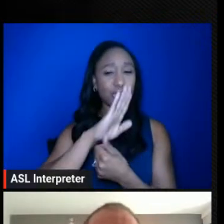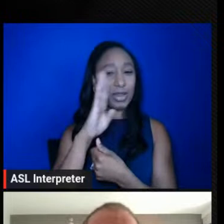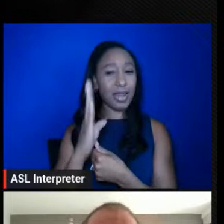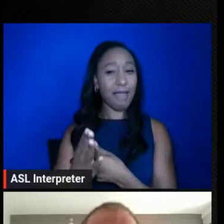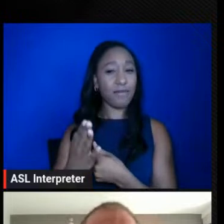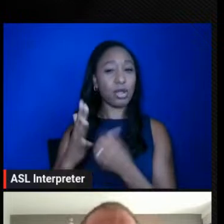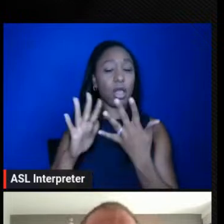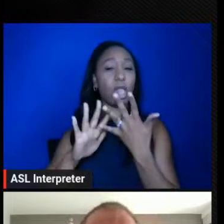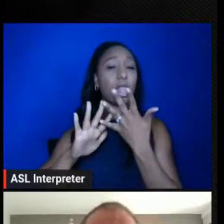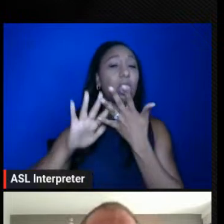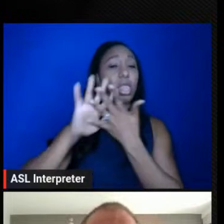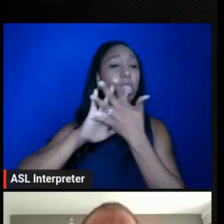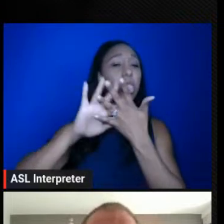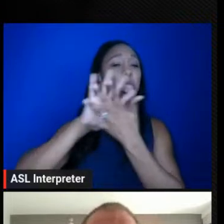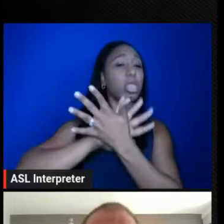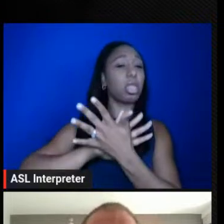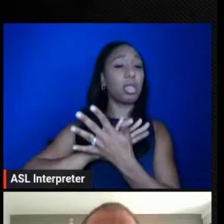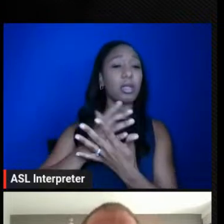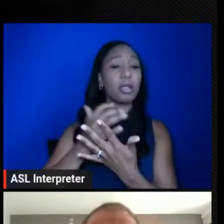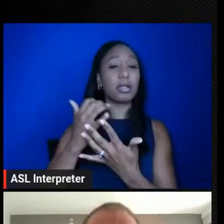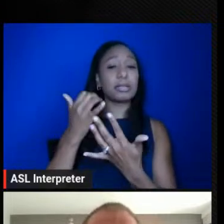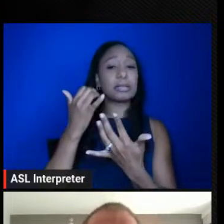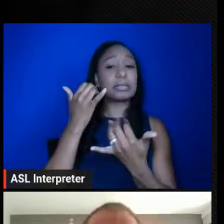this small story.